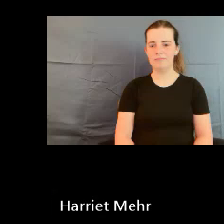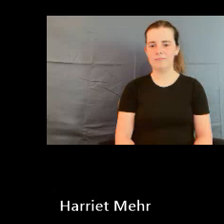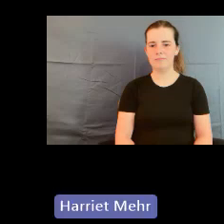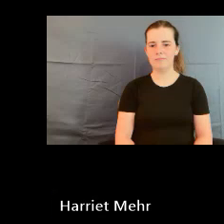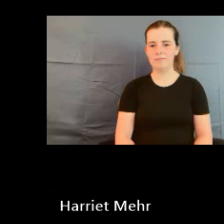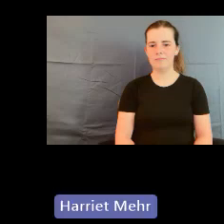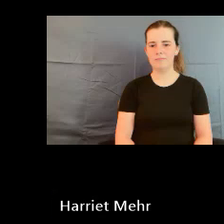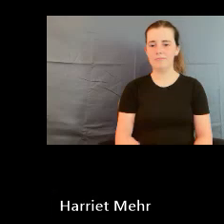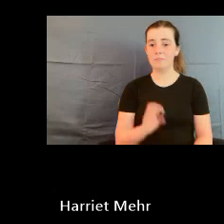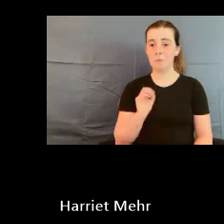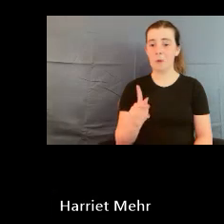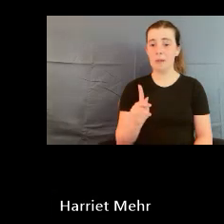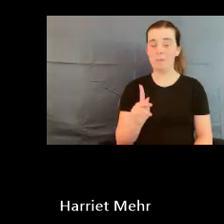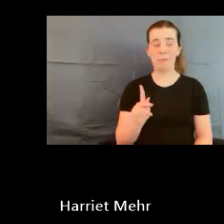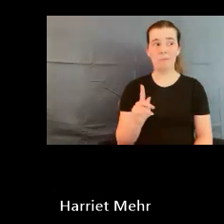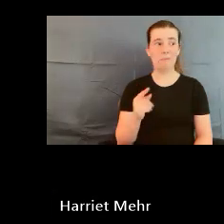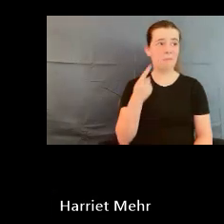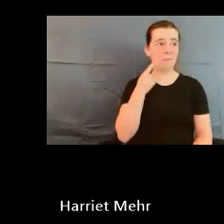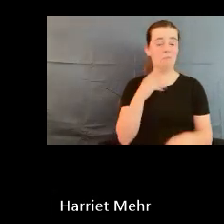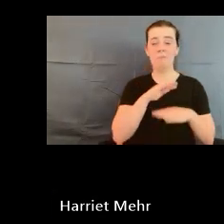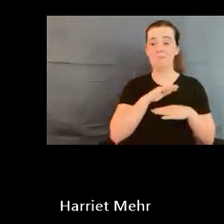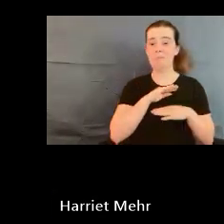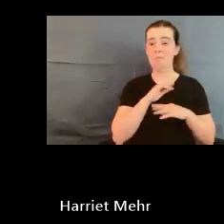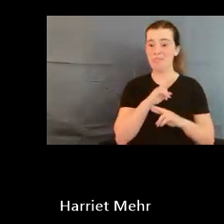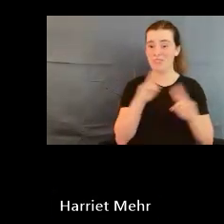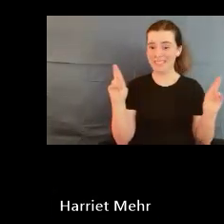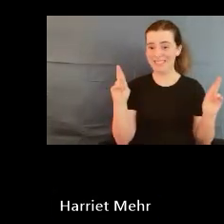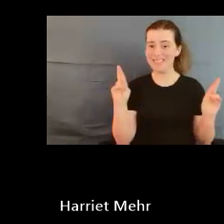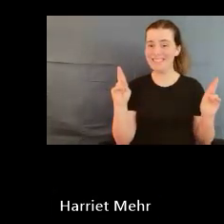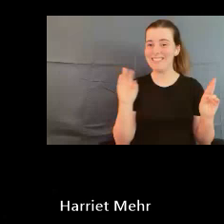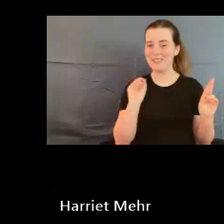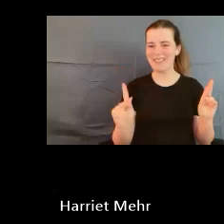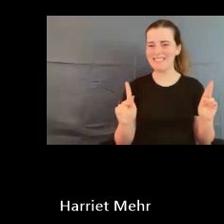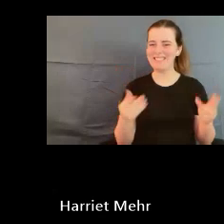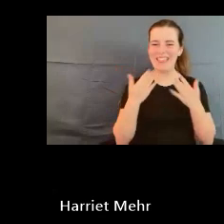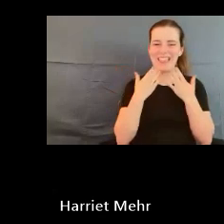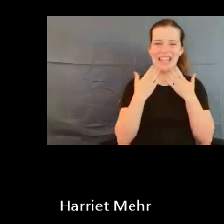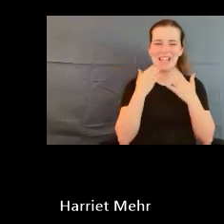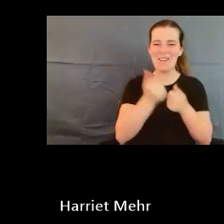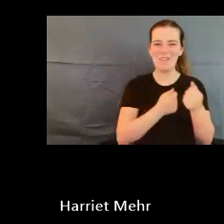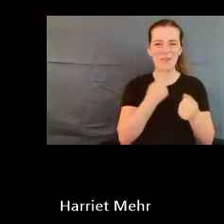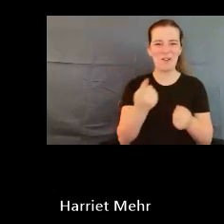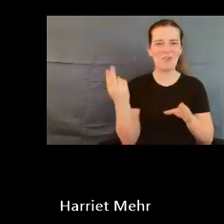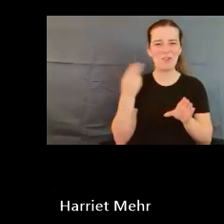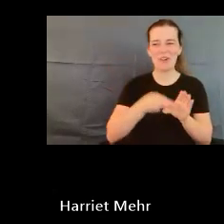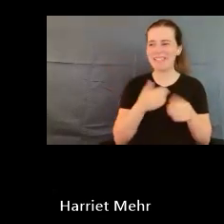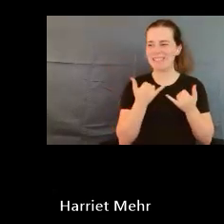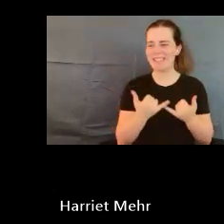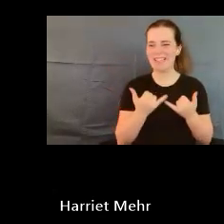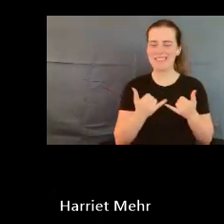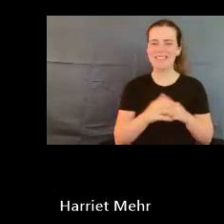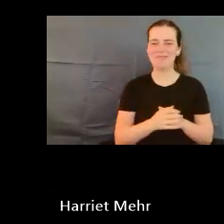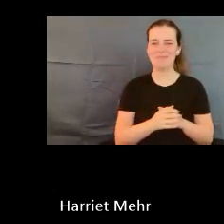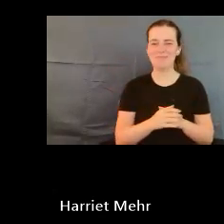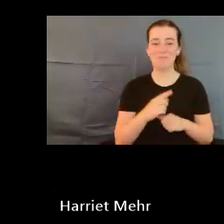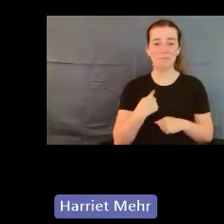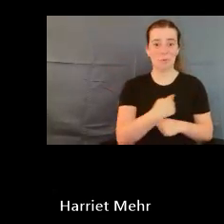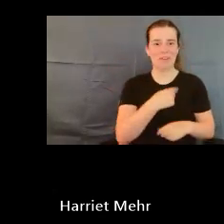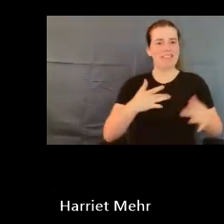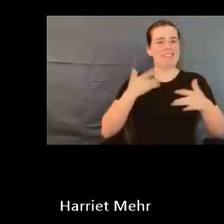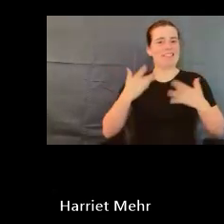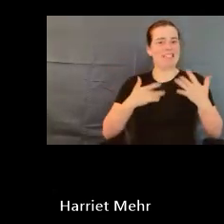Okay, I think that's about a minute. Ready to kick it off. Okay, thank you everyone for joining today. We're so excited to